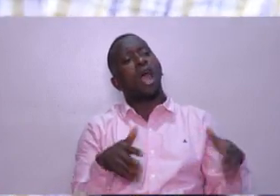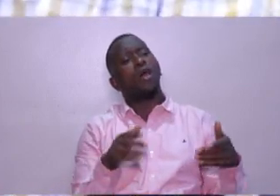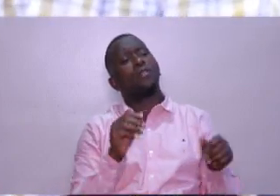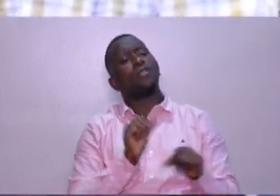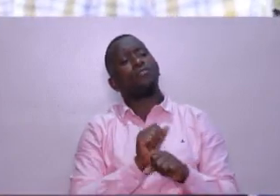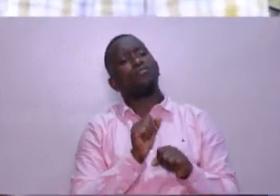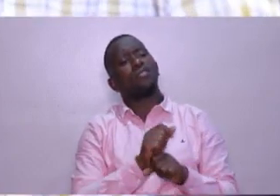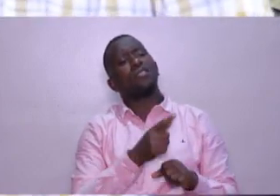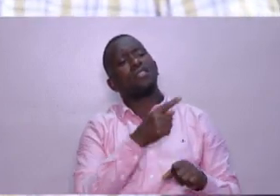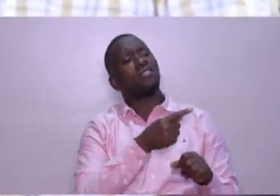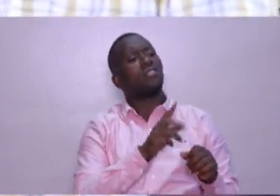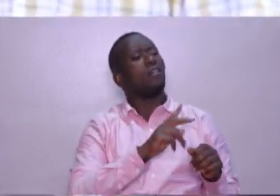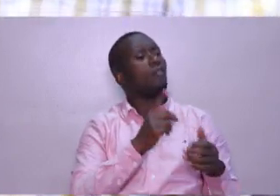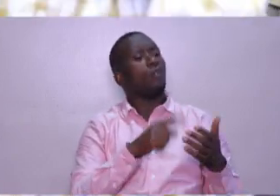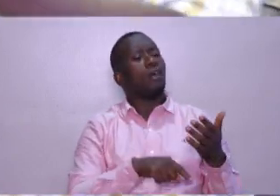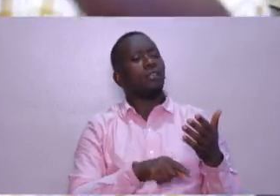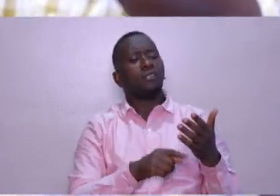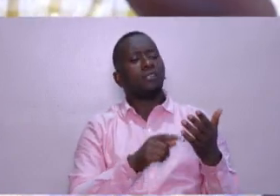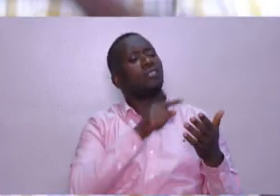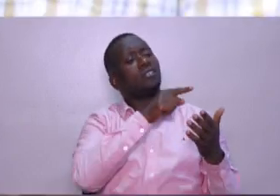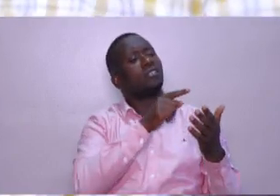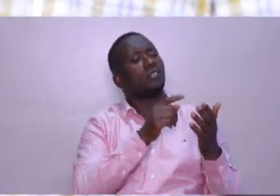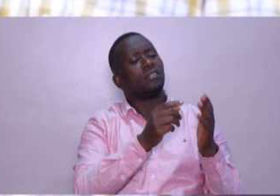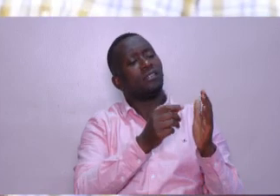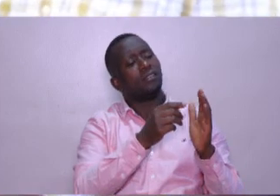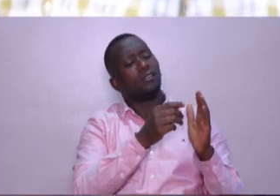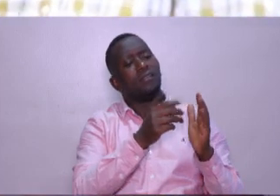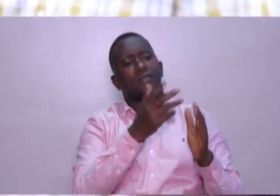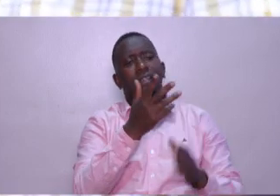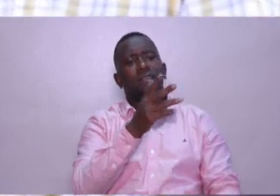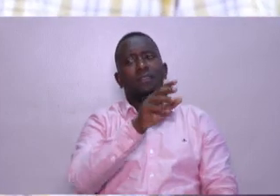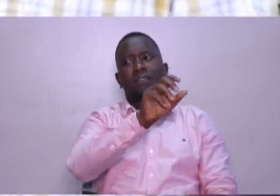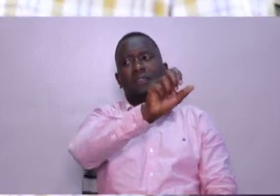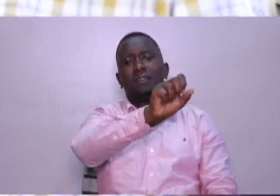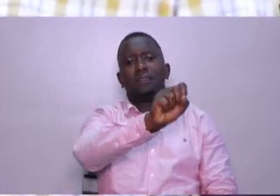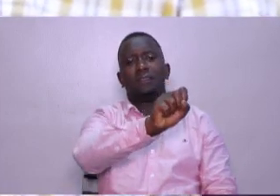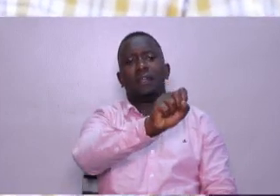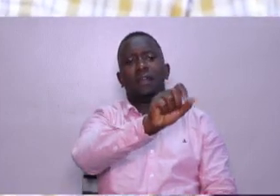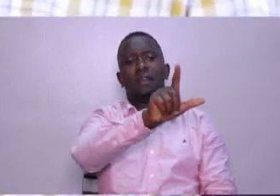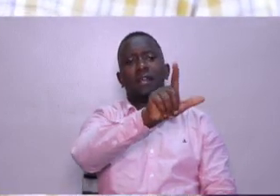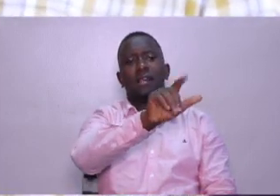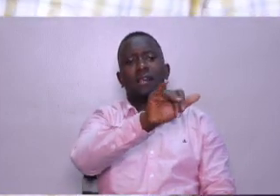our is still a mess. It's not a mess.